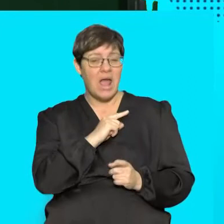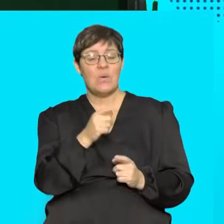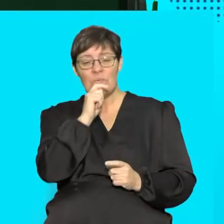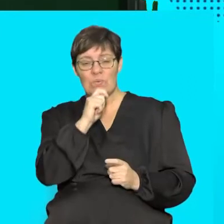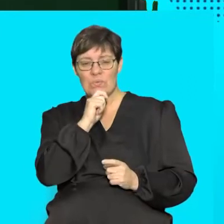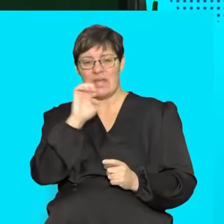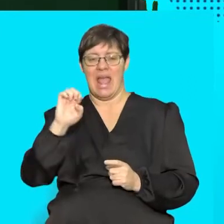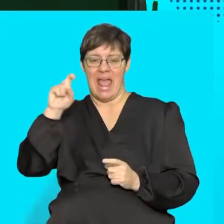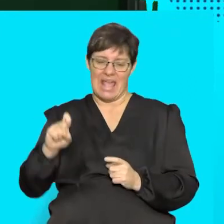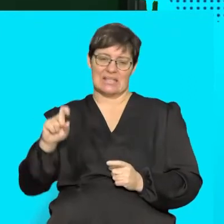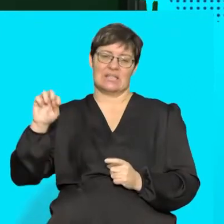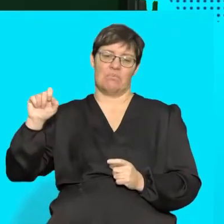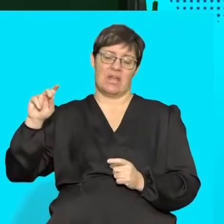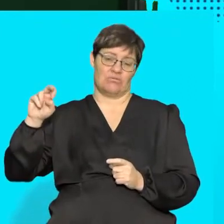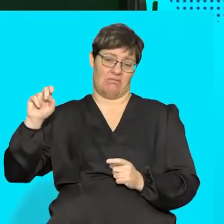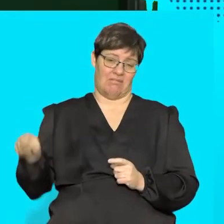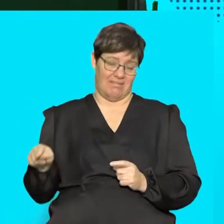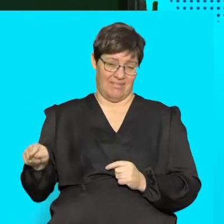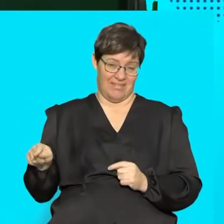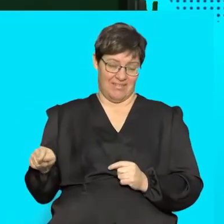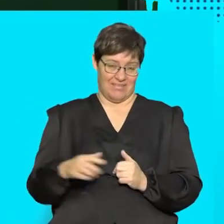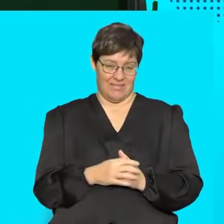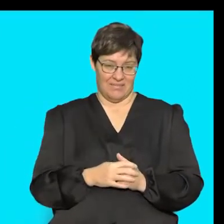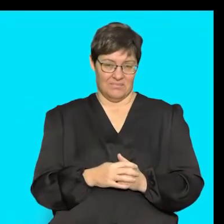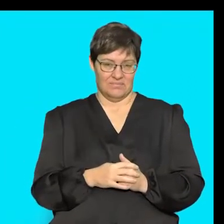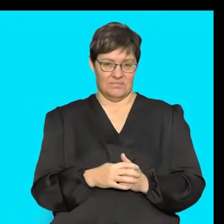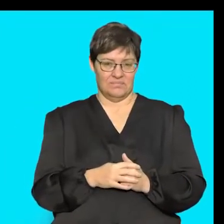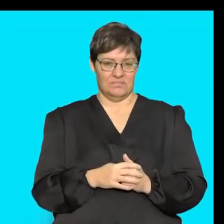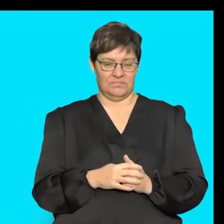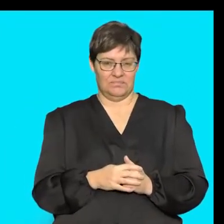are extrapolating. Okay, we're good.